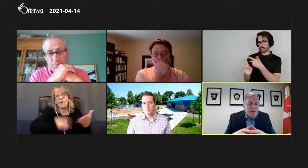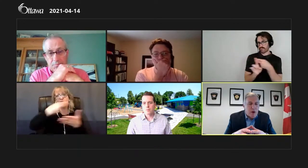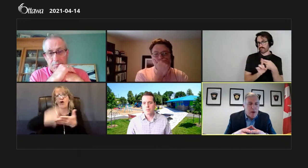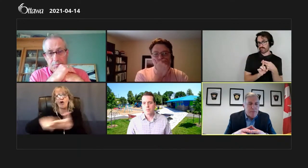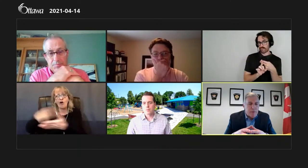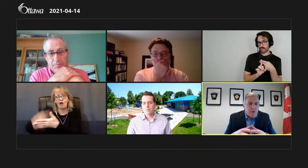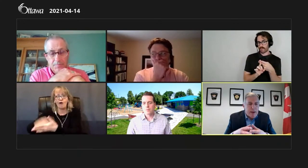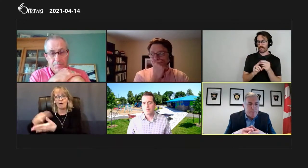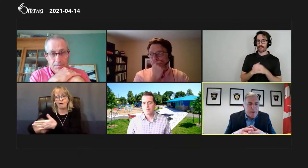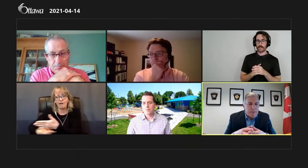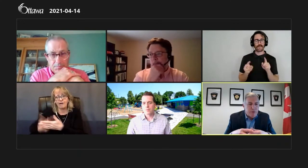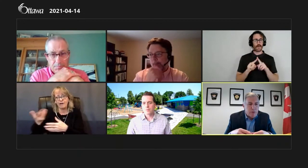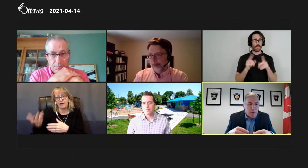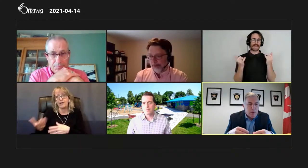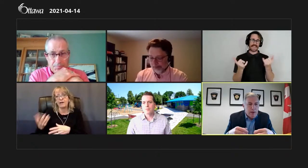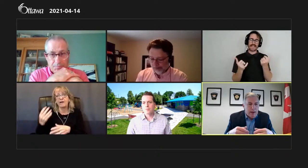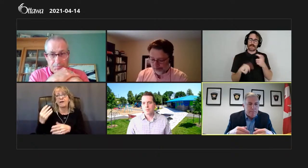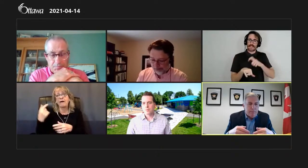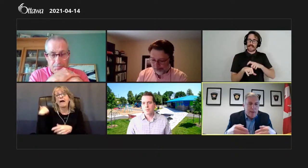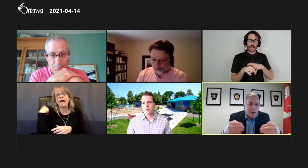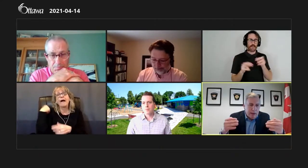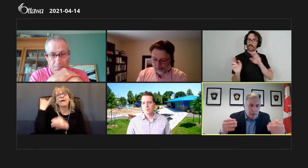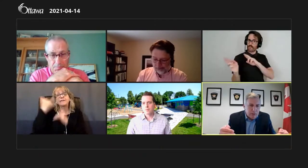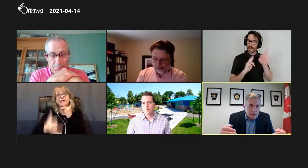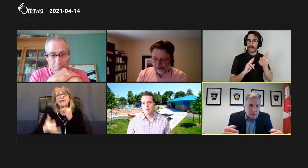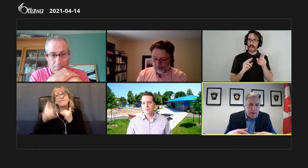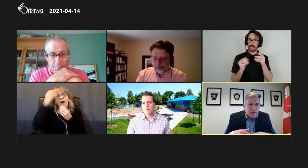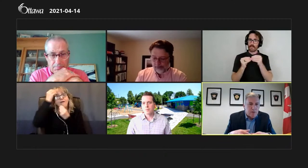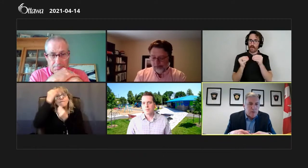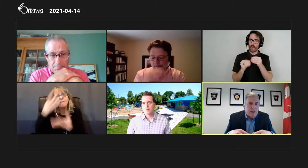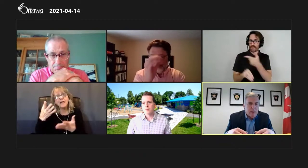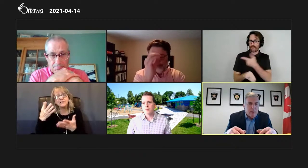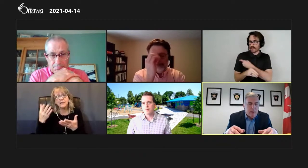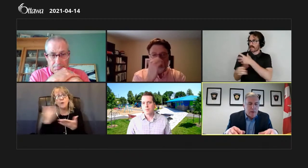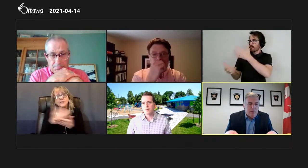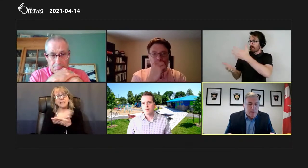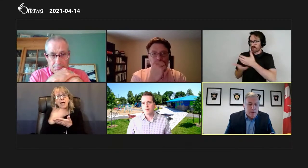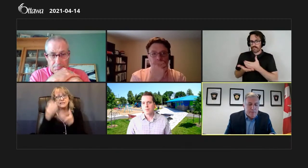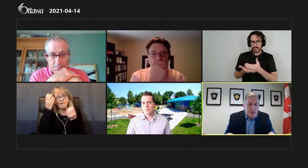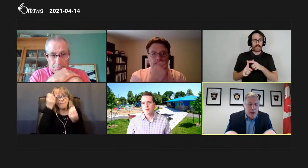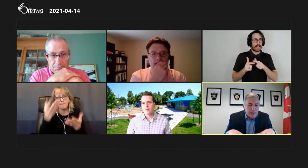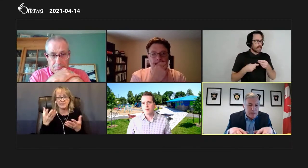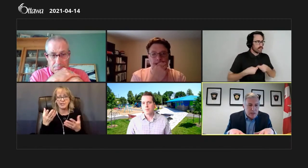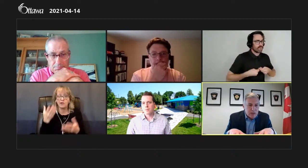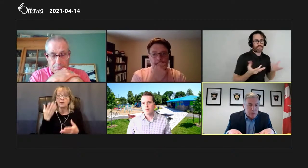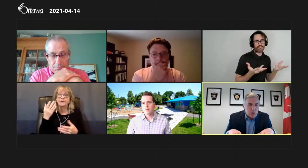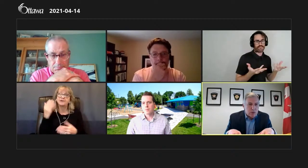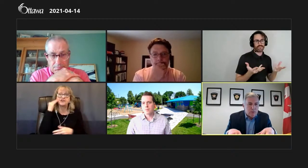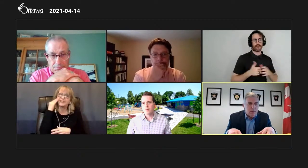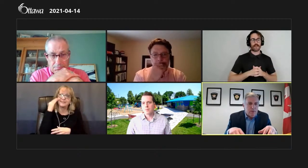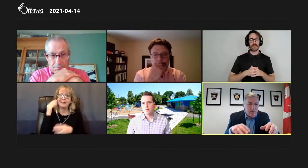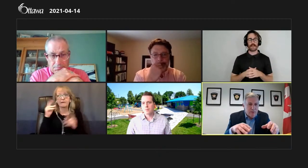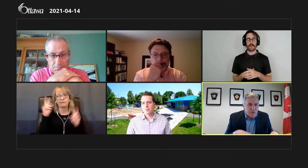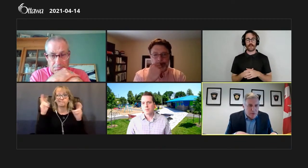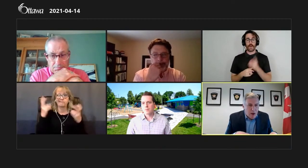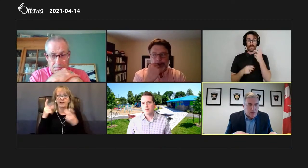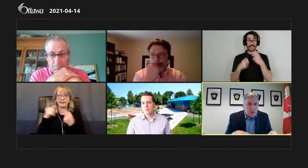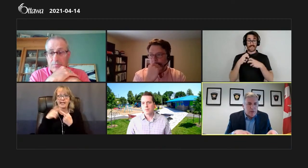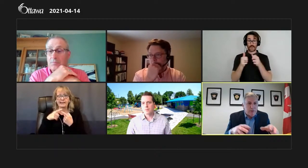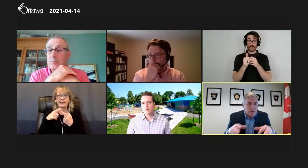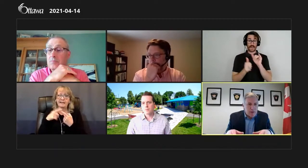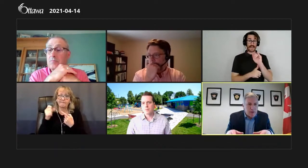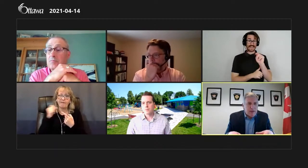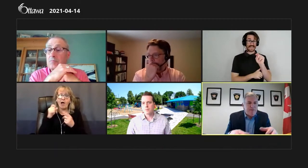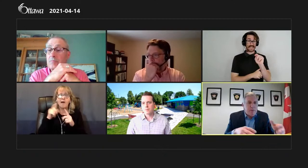a bit of time to ramp up. So, and I know it's a little technical, but you know the IT solution, even for the doctors